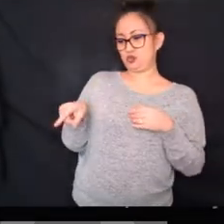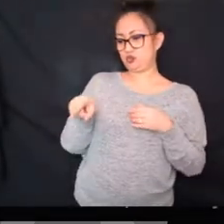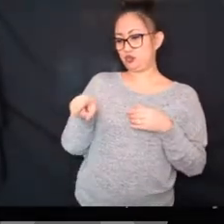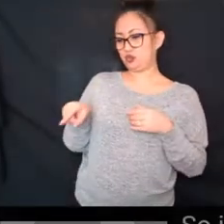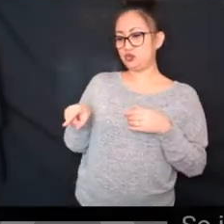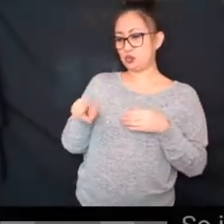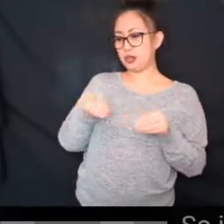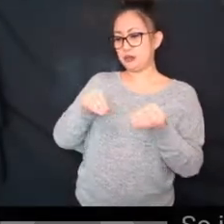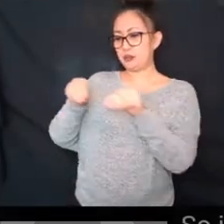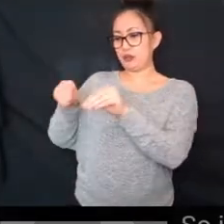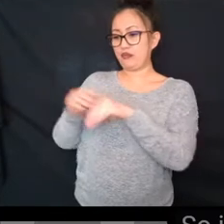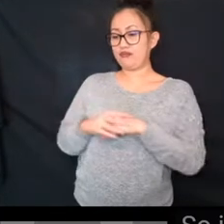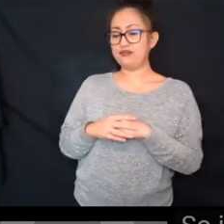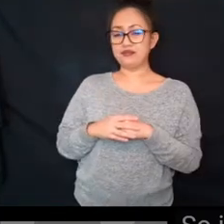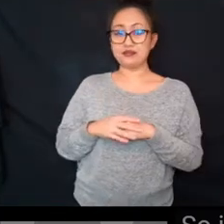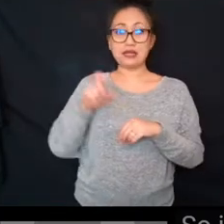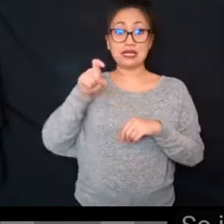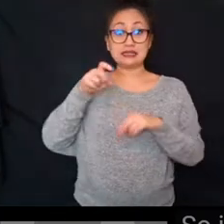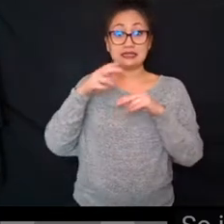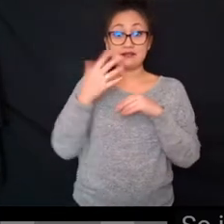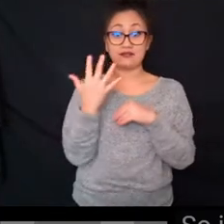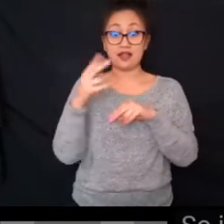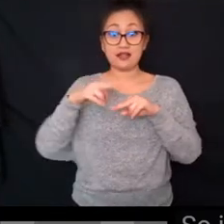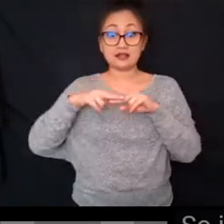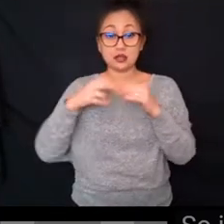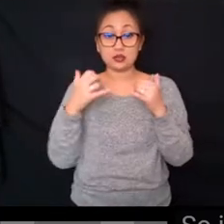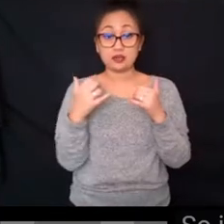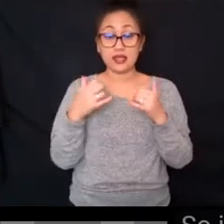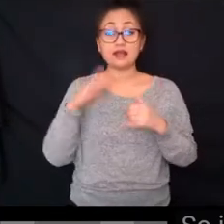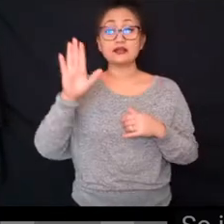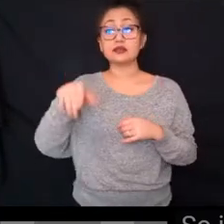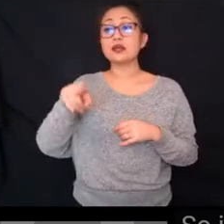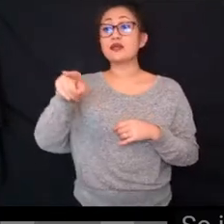chairs today. So if you'll move over just a little bit. And Miss Kennedy.